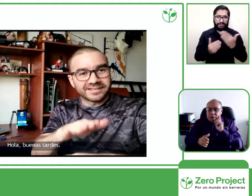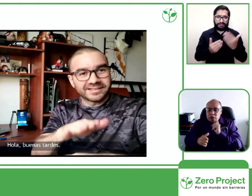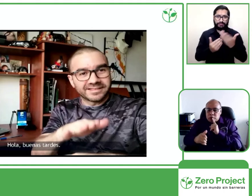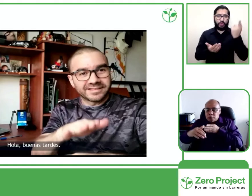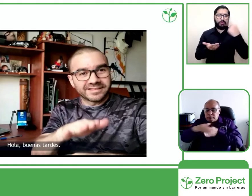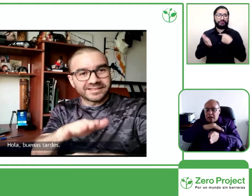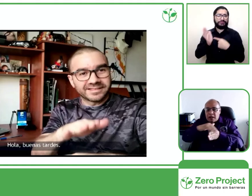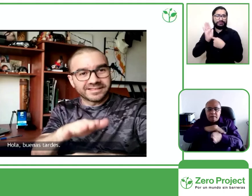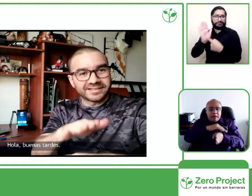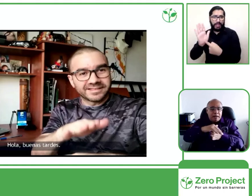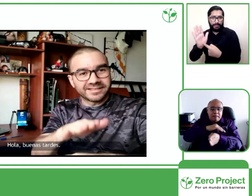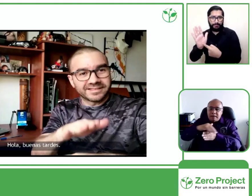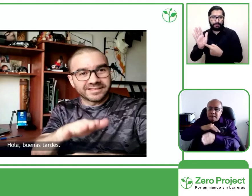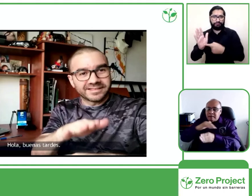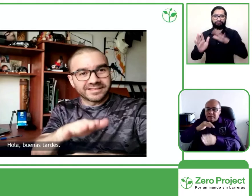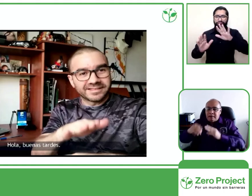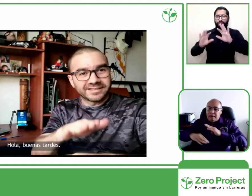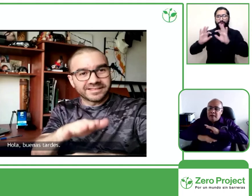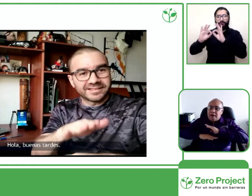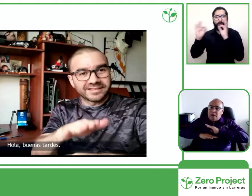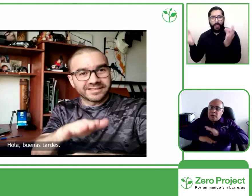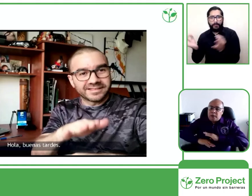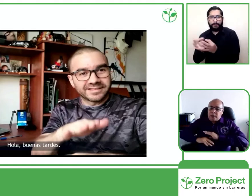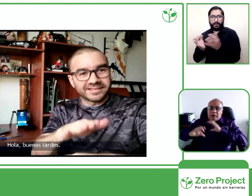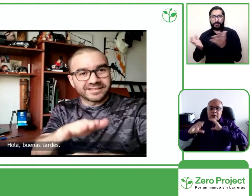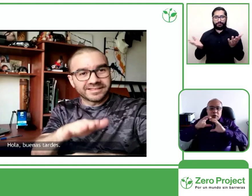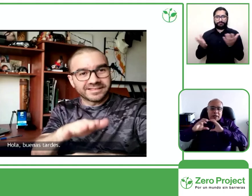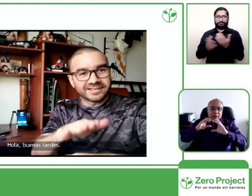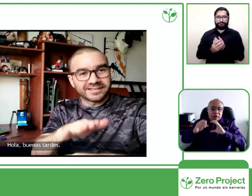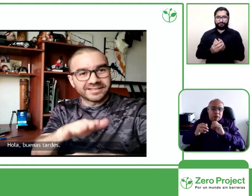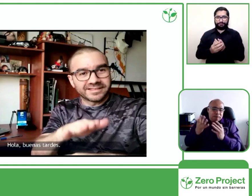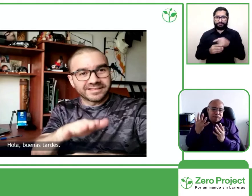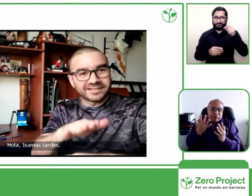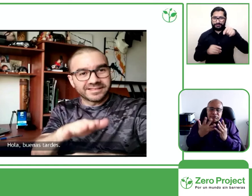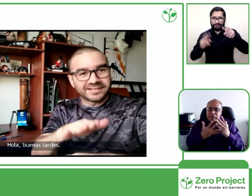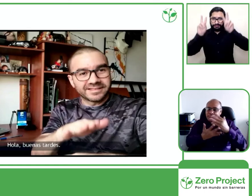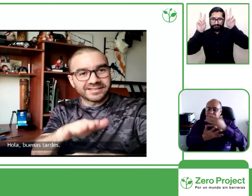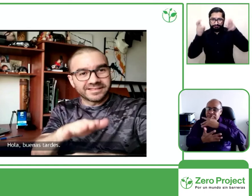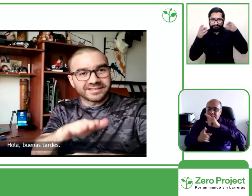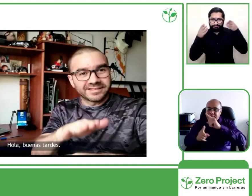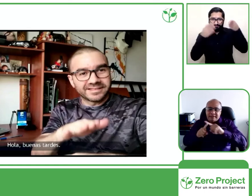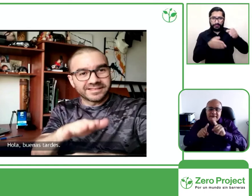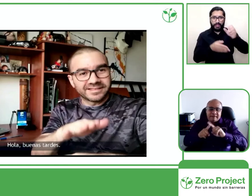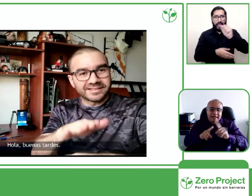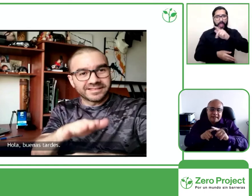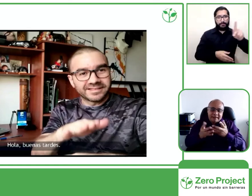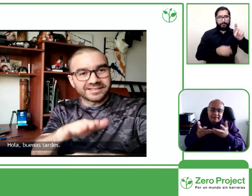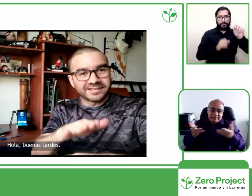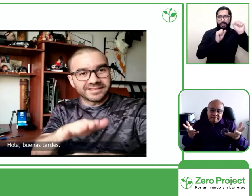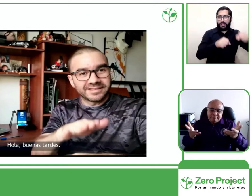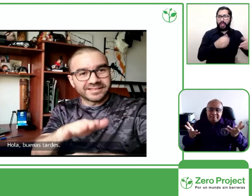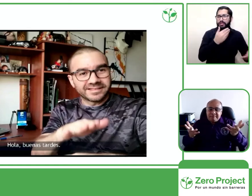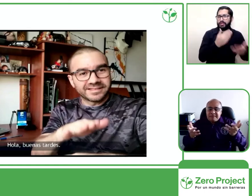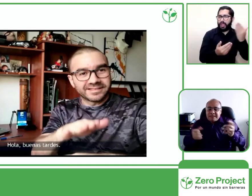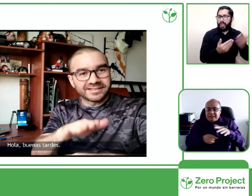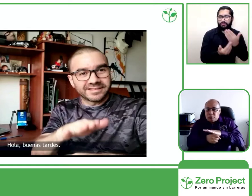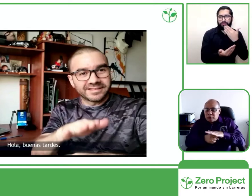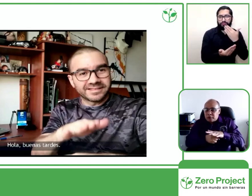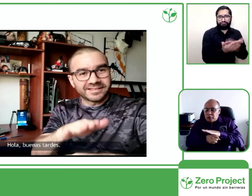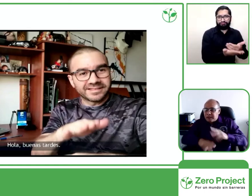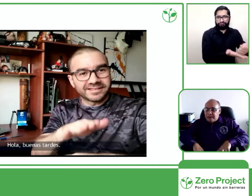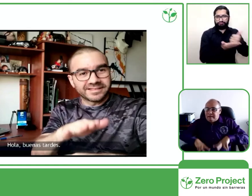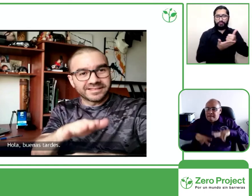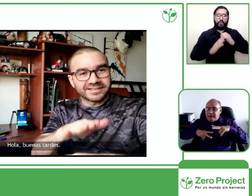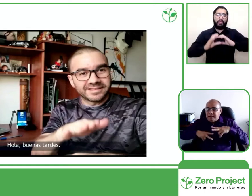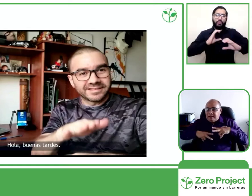services, or if they want to use it in family context, this app has facilitated